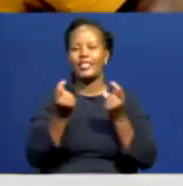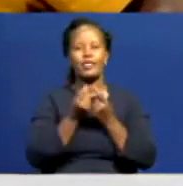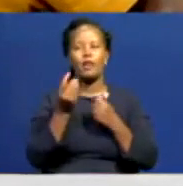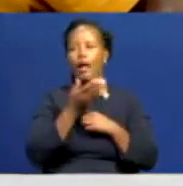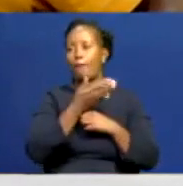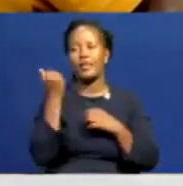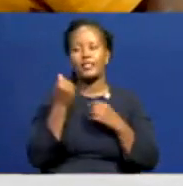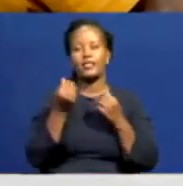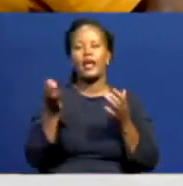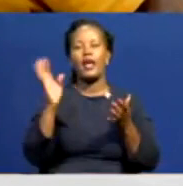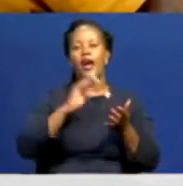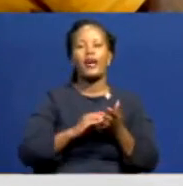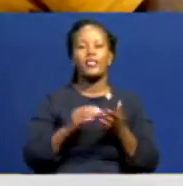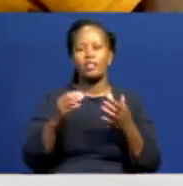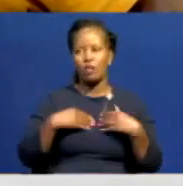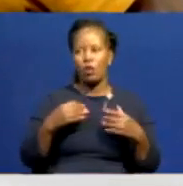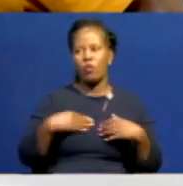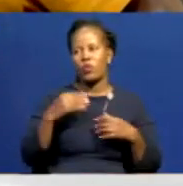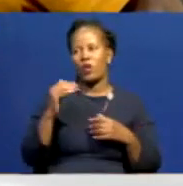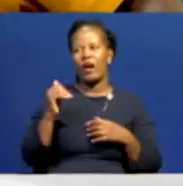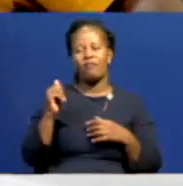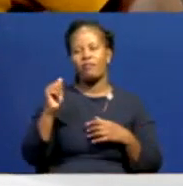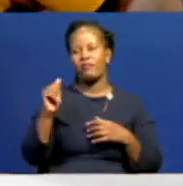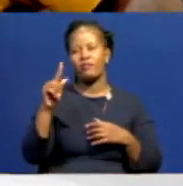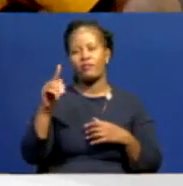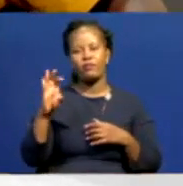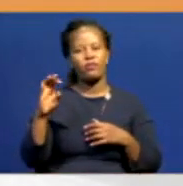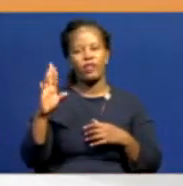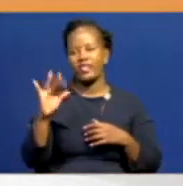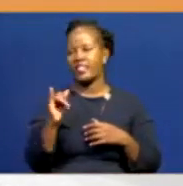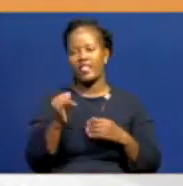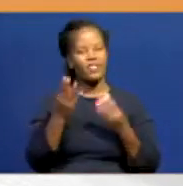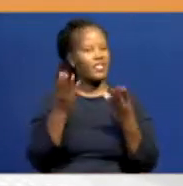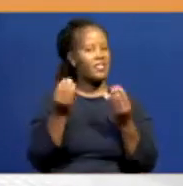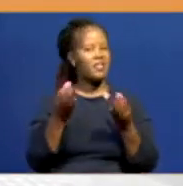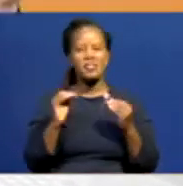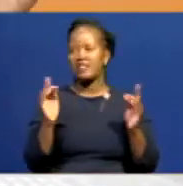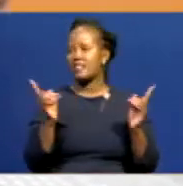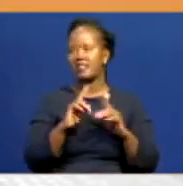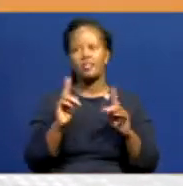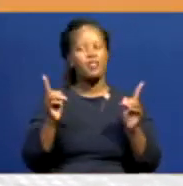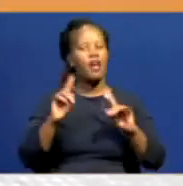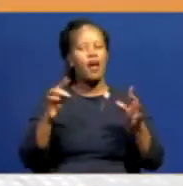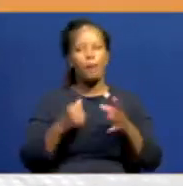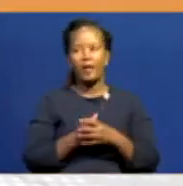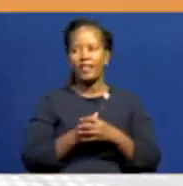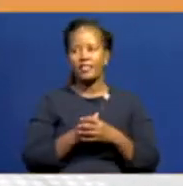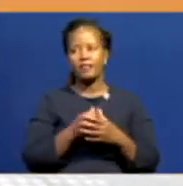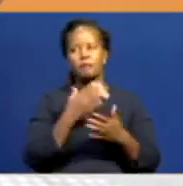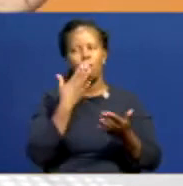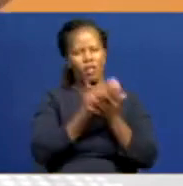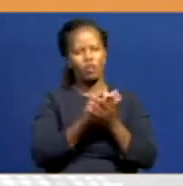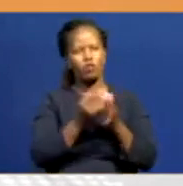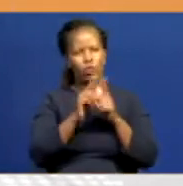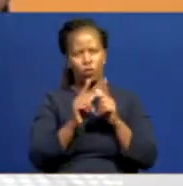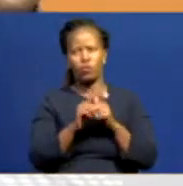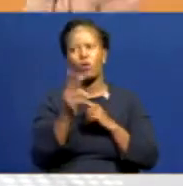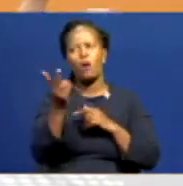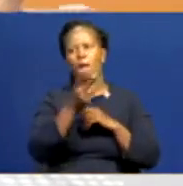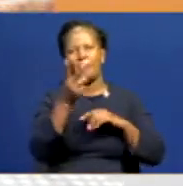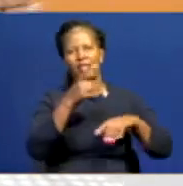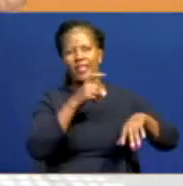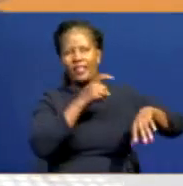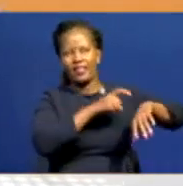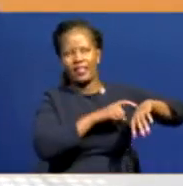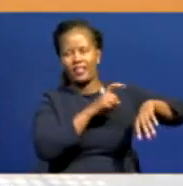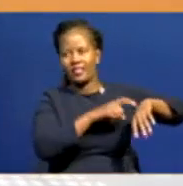Algeria might not find it very easy. Yes, indeed. Views from Gregory, and that must have represented you, Michael, because of the time.